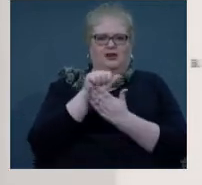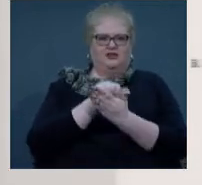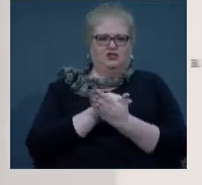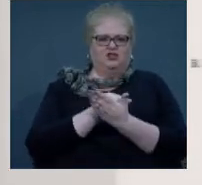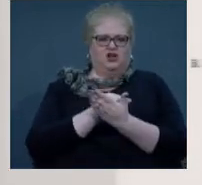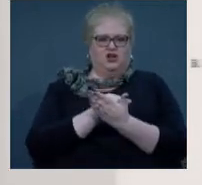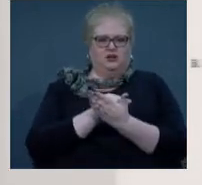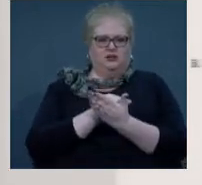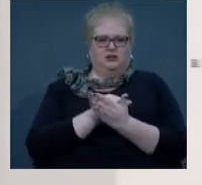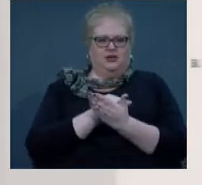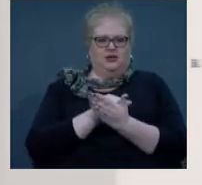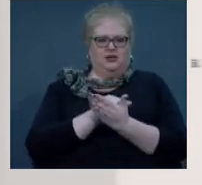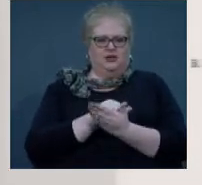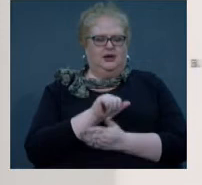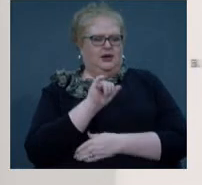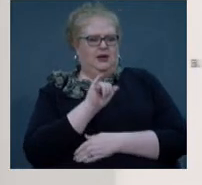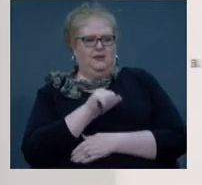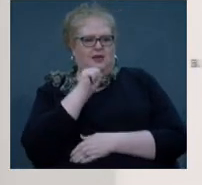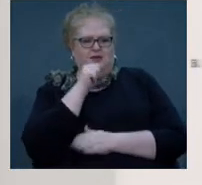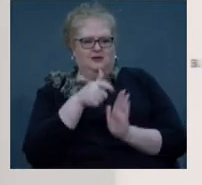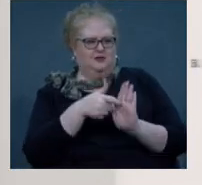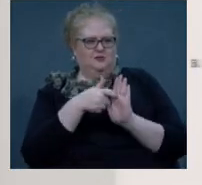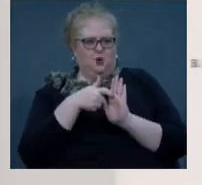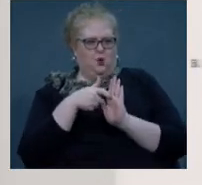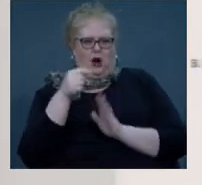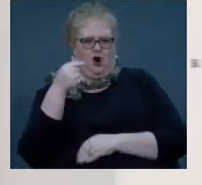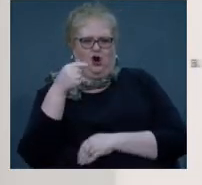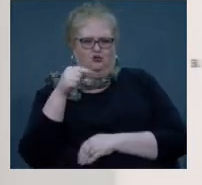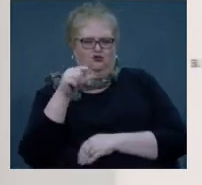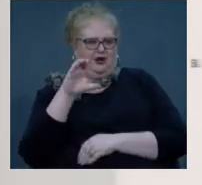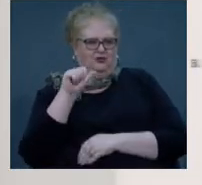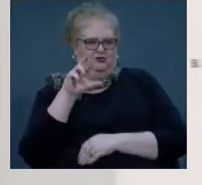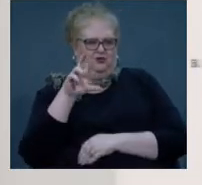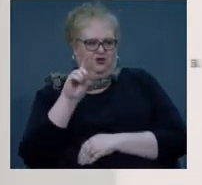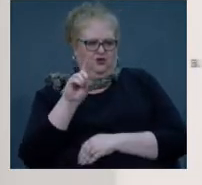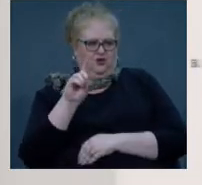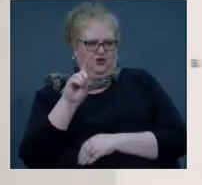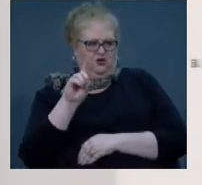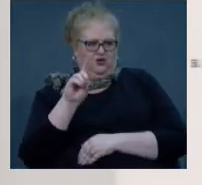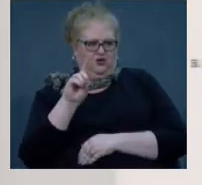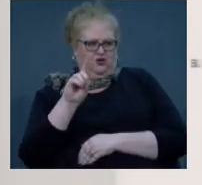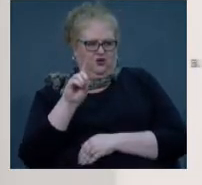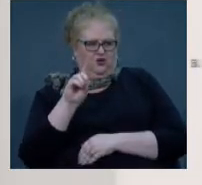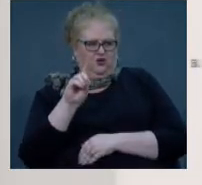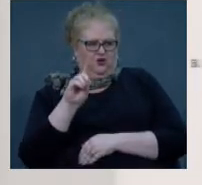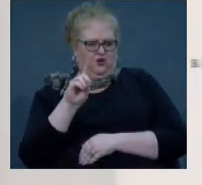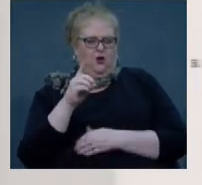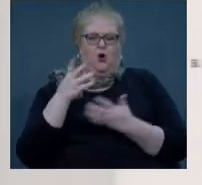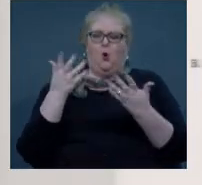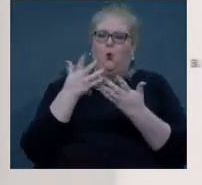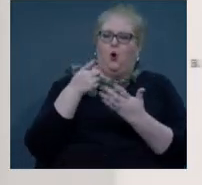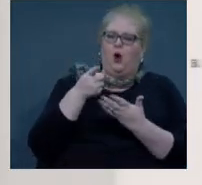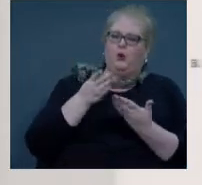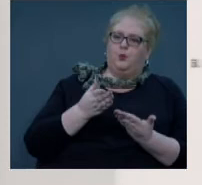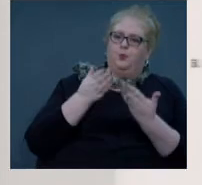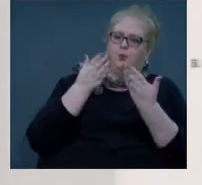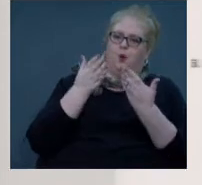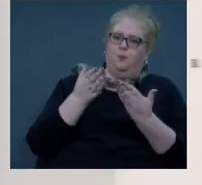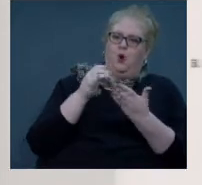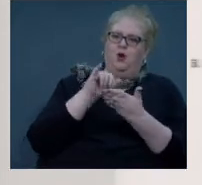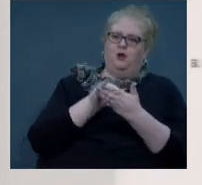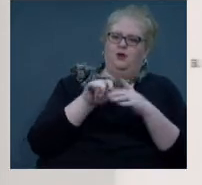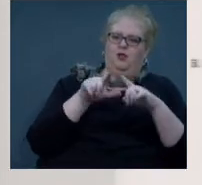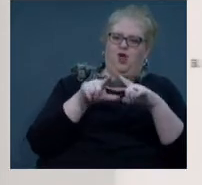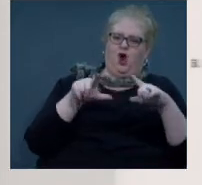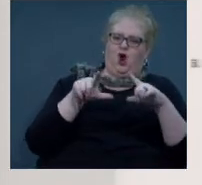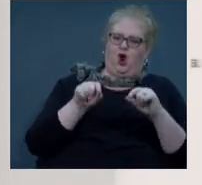And That does not require a green card, to my knowledge. Well, what's being proposed is if they got to put the